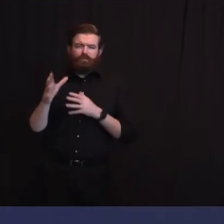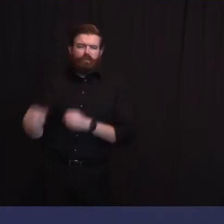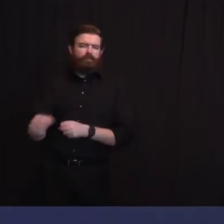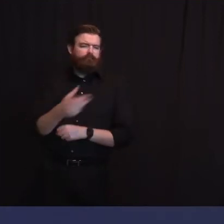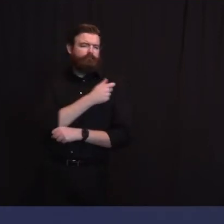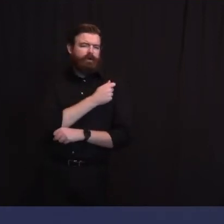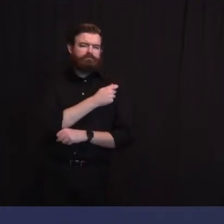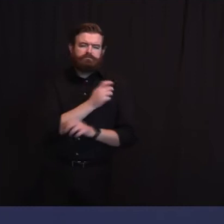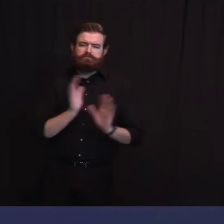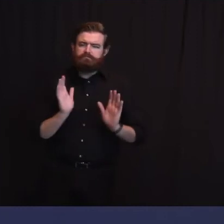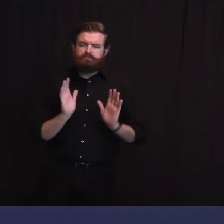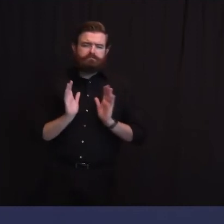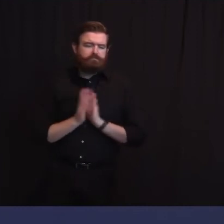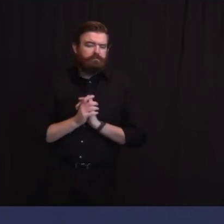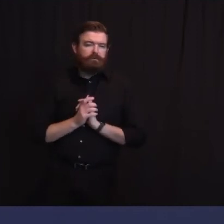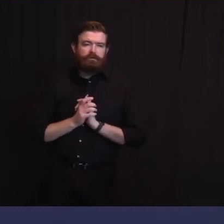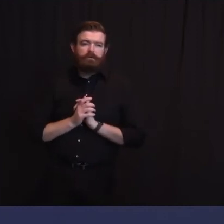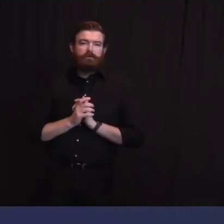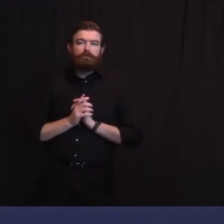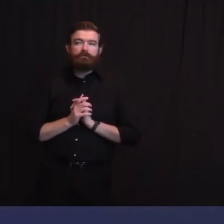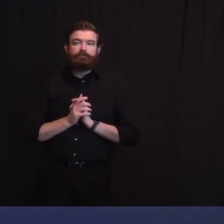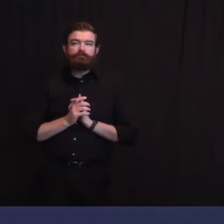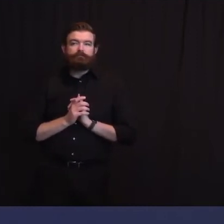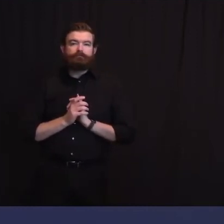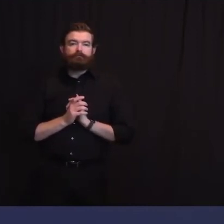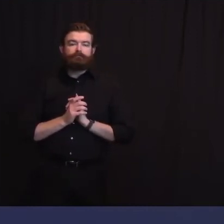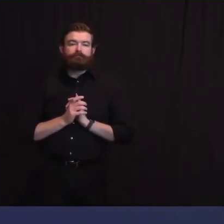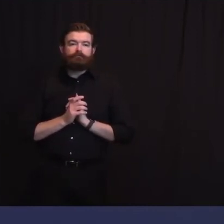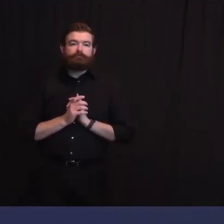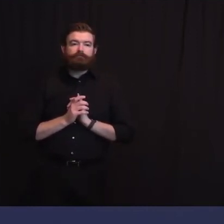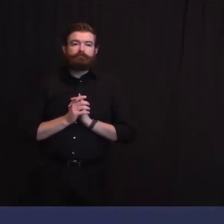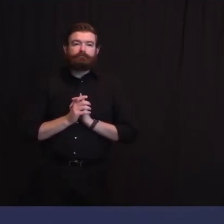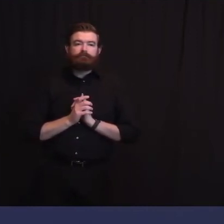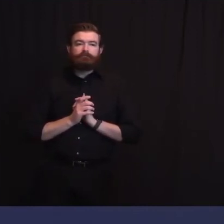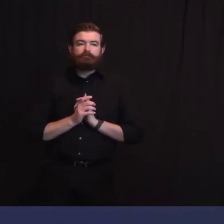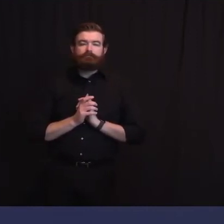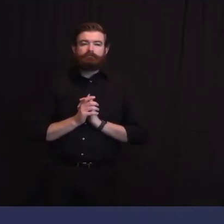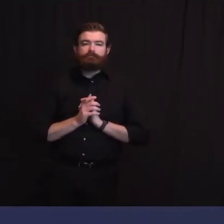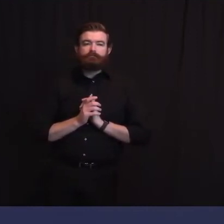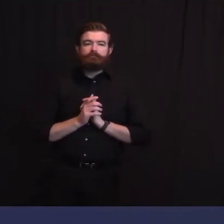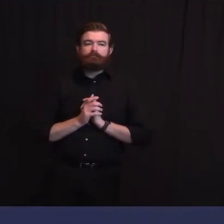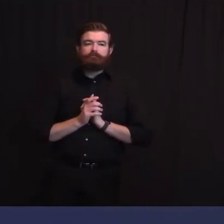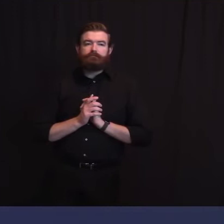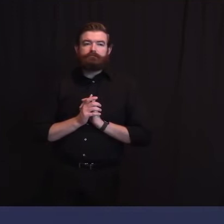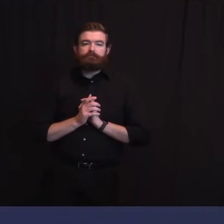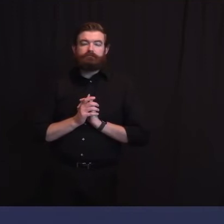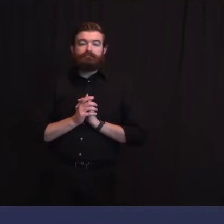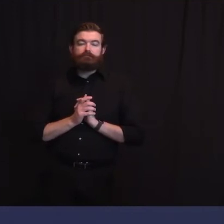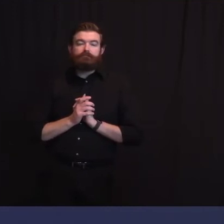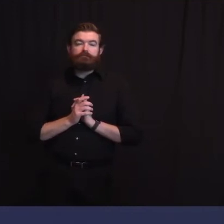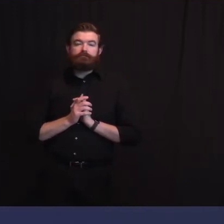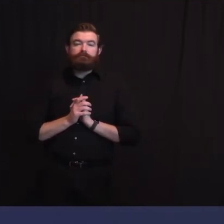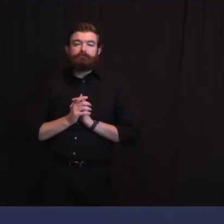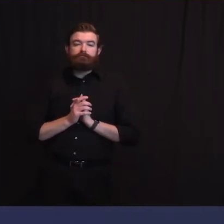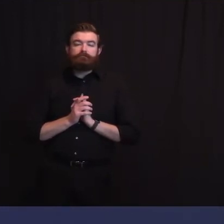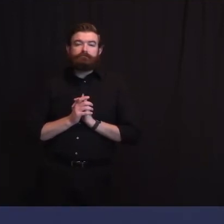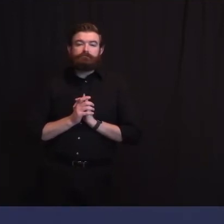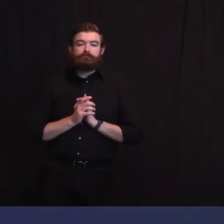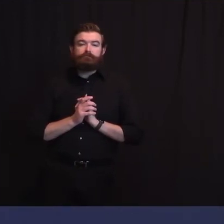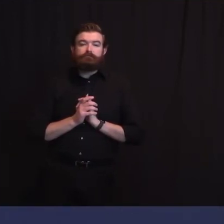is a silver lining, and I don't want folks to say, oh, wait a minute, you didn't do it for that reason, and we didn't. But when you've opened it up to health